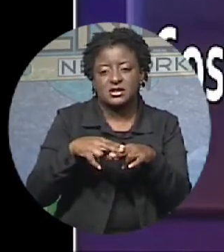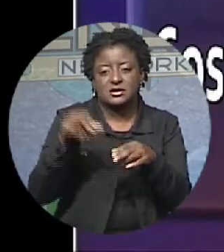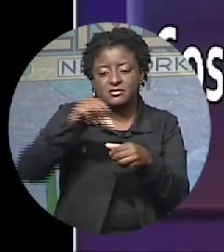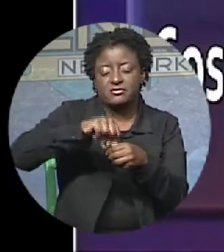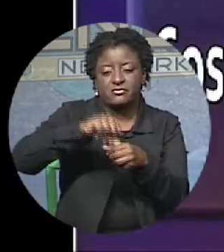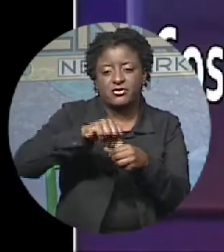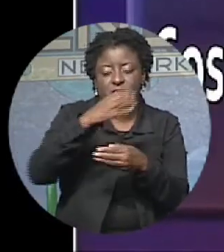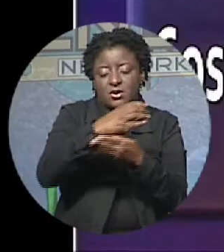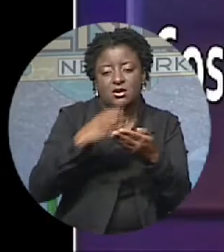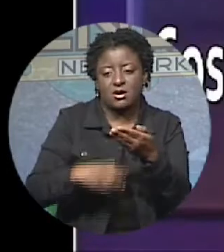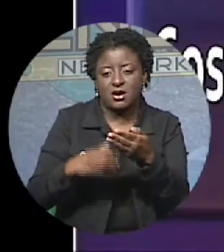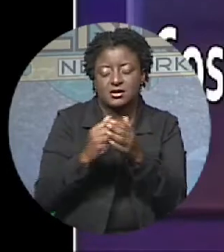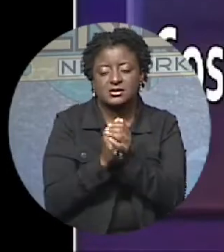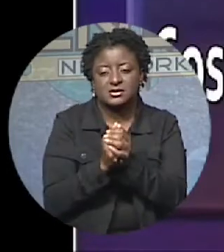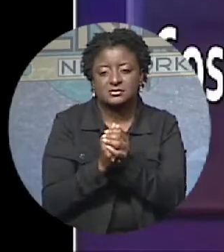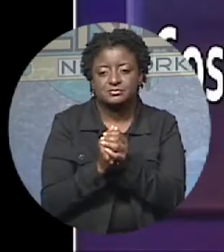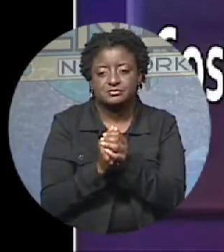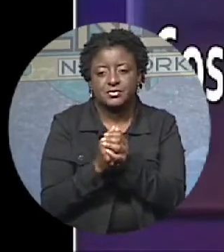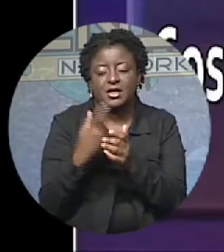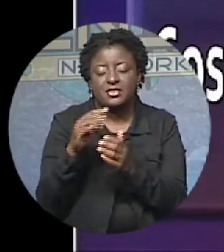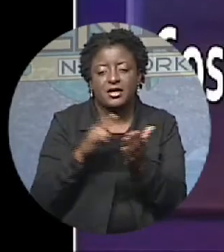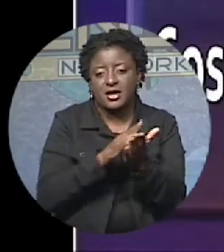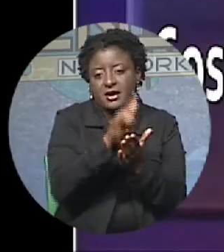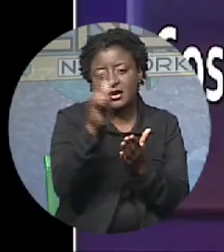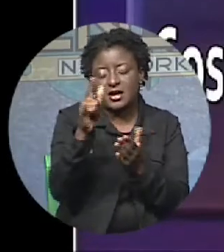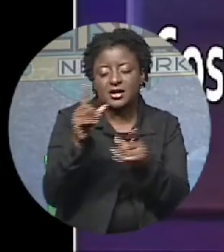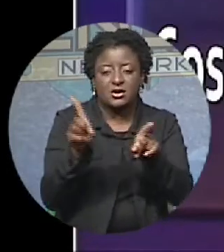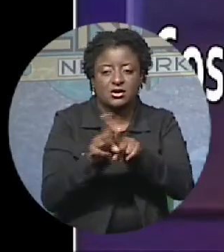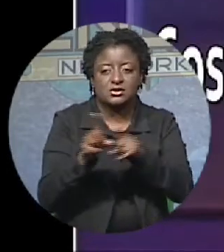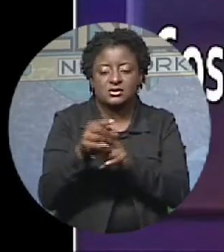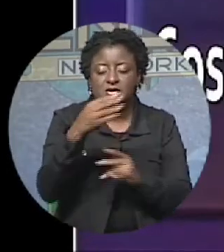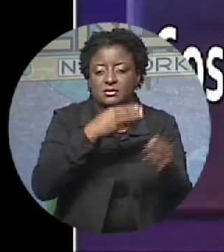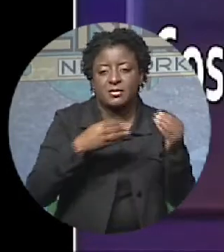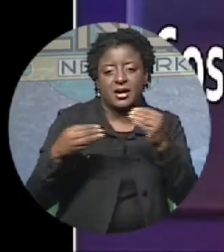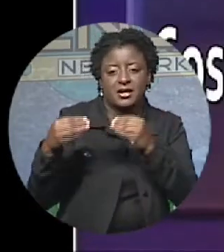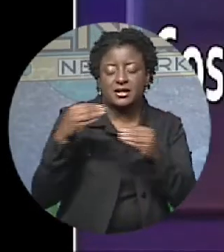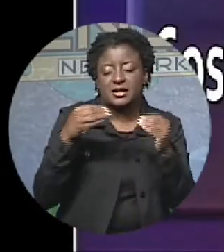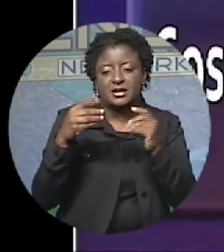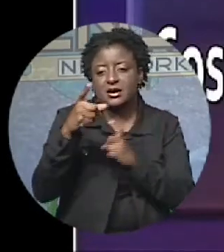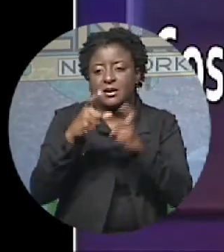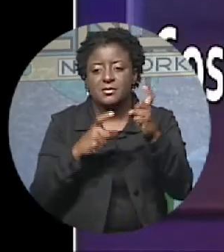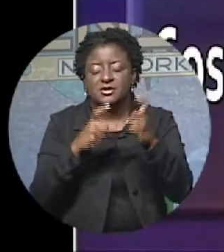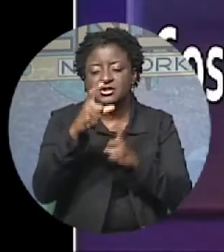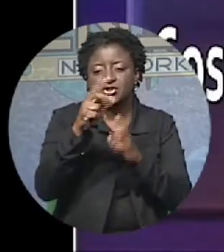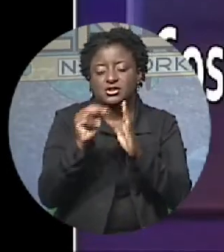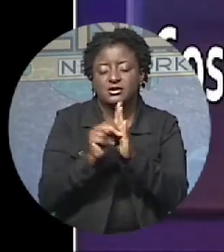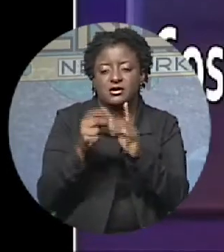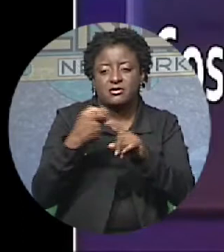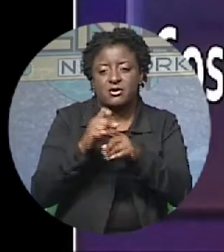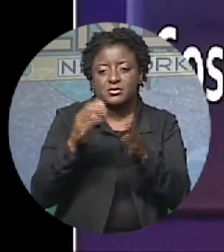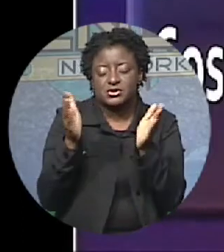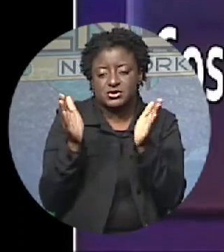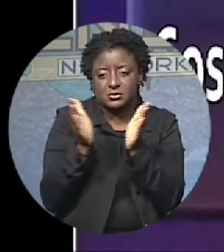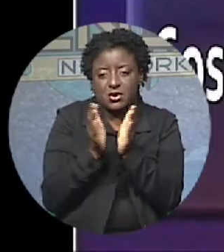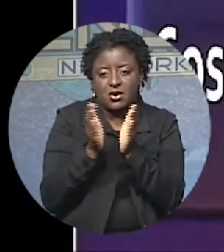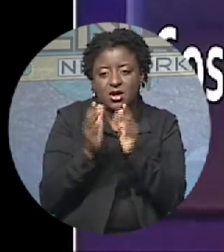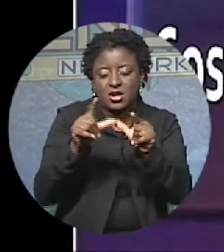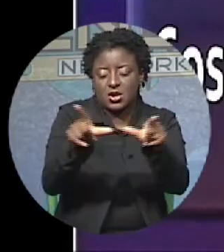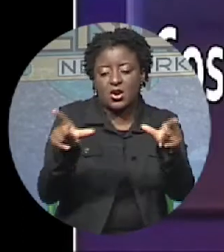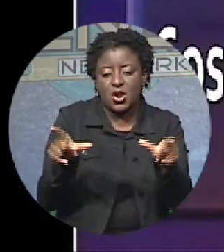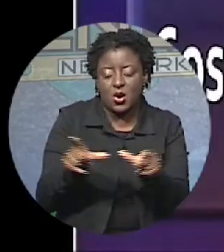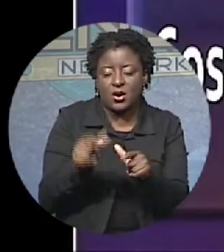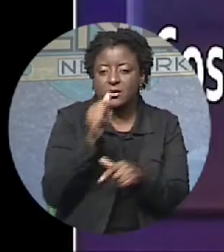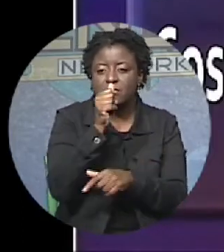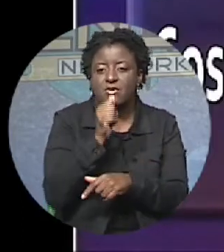domestic routes. The airline is also battling competition from smaller local private carriers and from low-fare